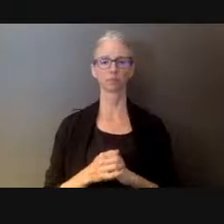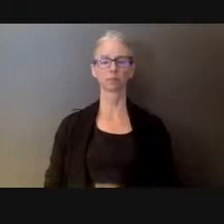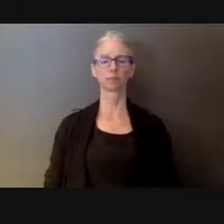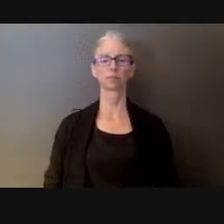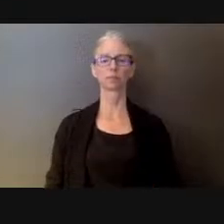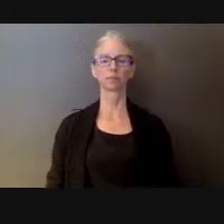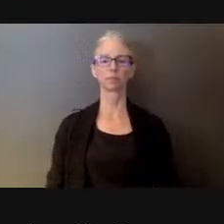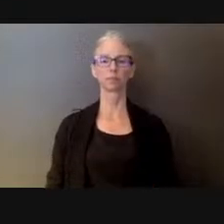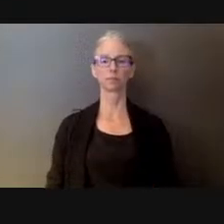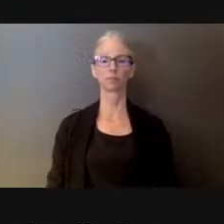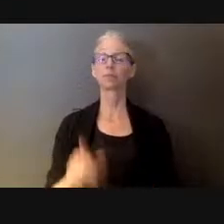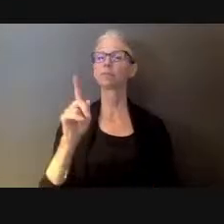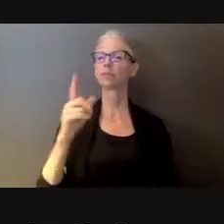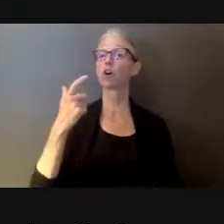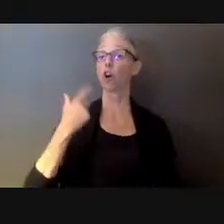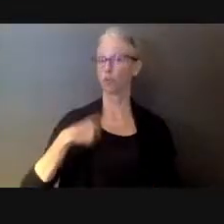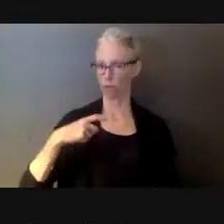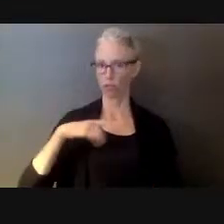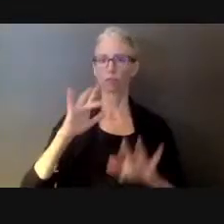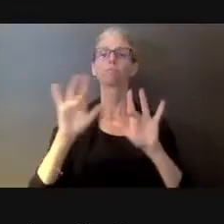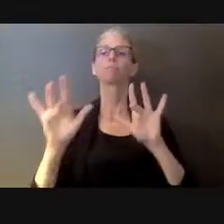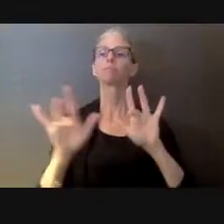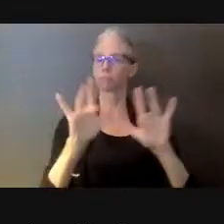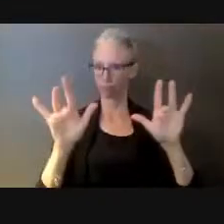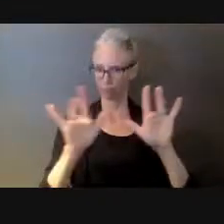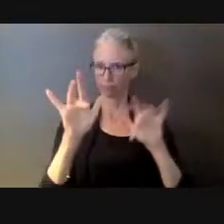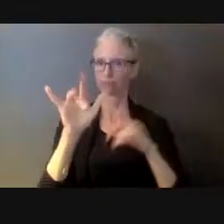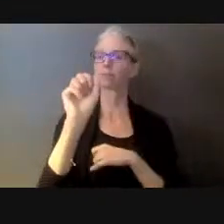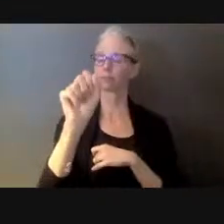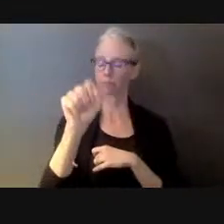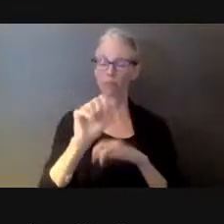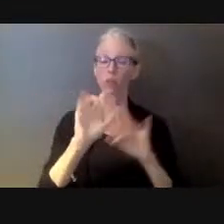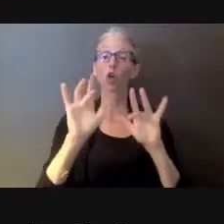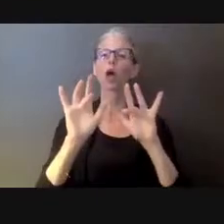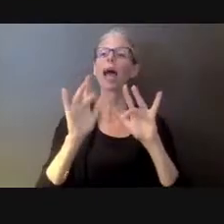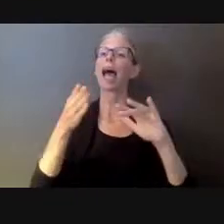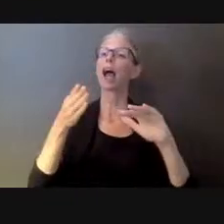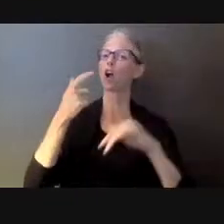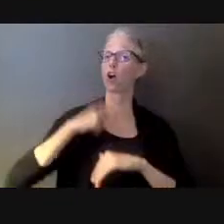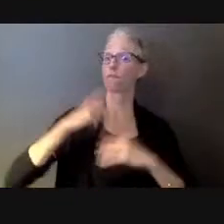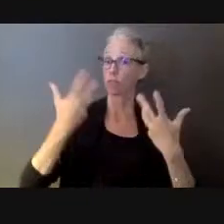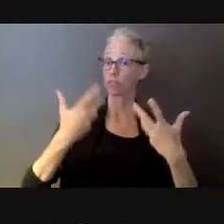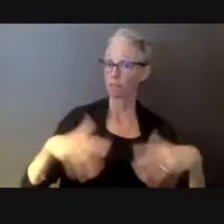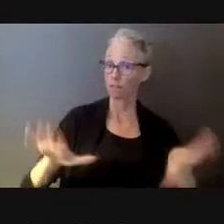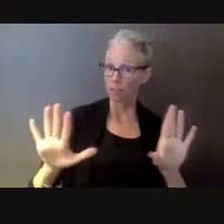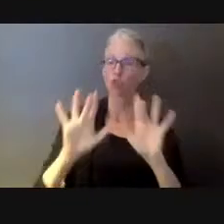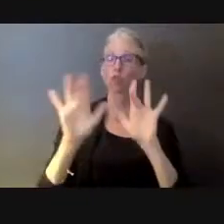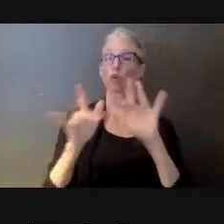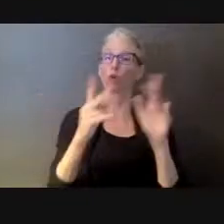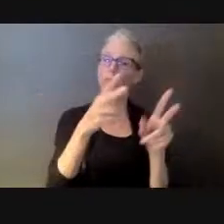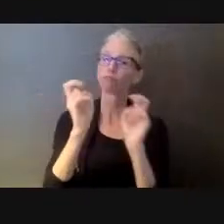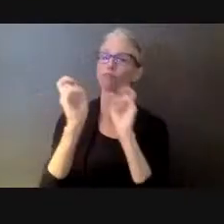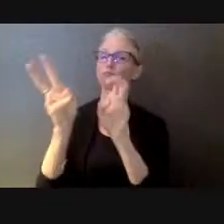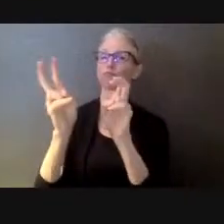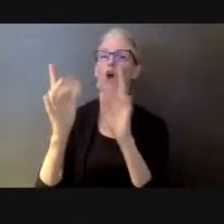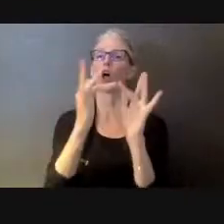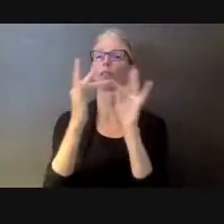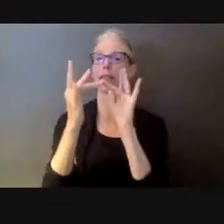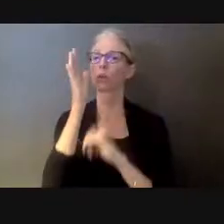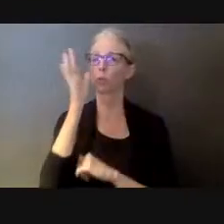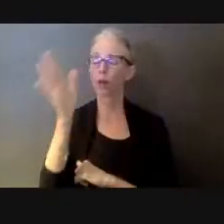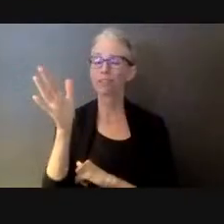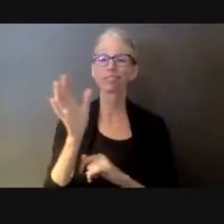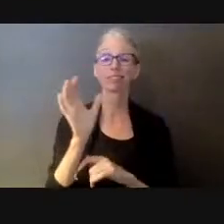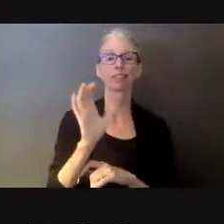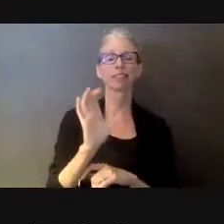The conference is being recorded, and the recordings will be shared online after the conference is over. Any captioning errors will be corrected